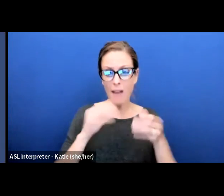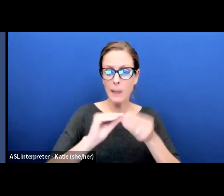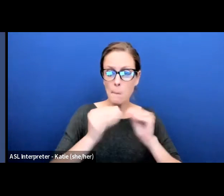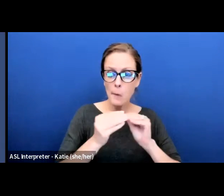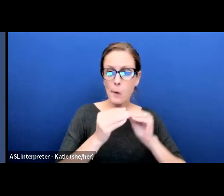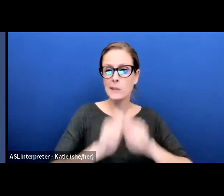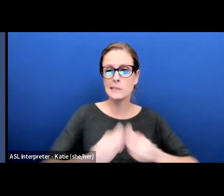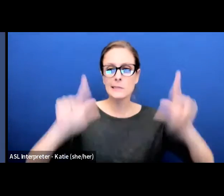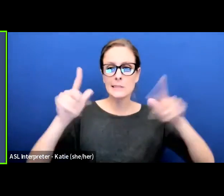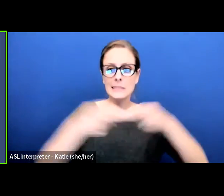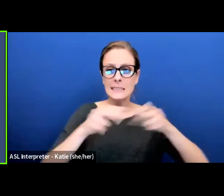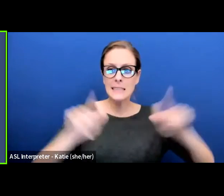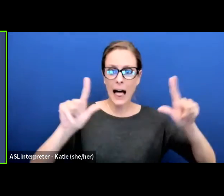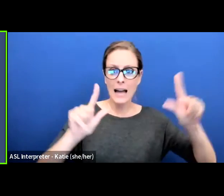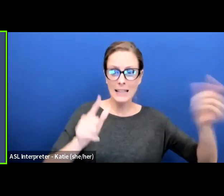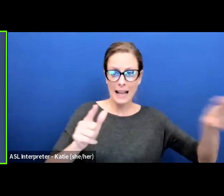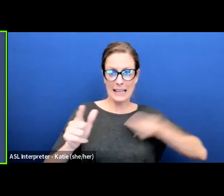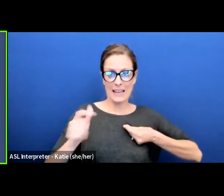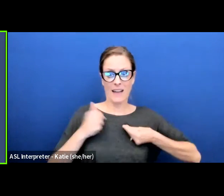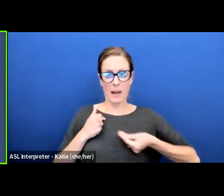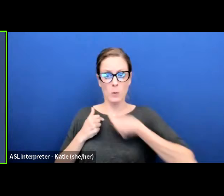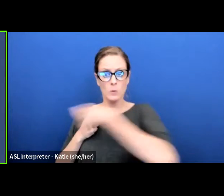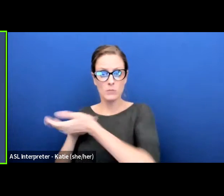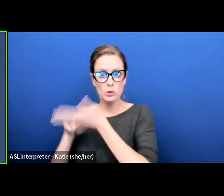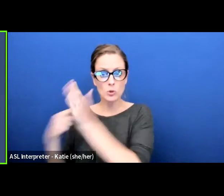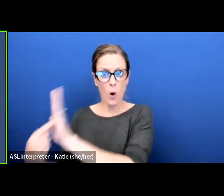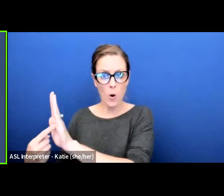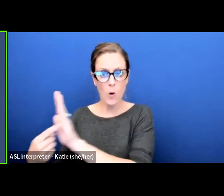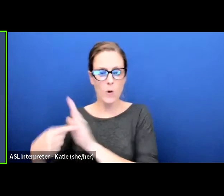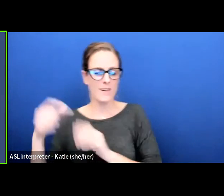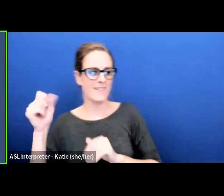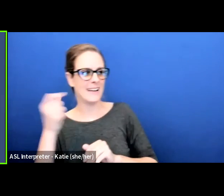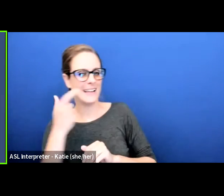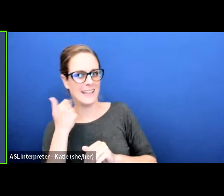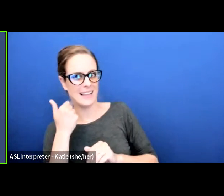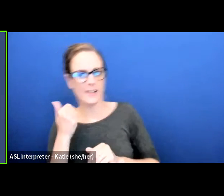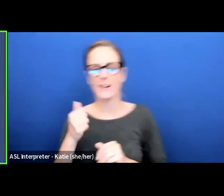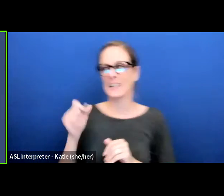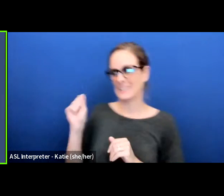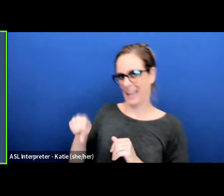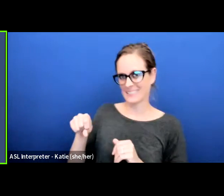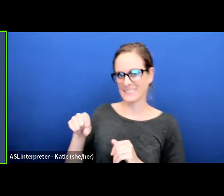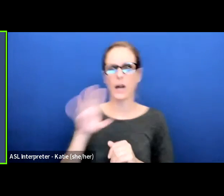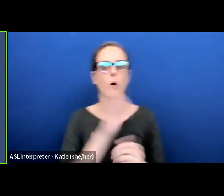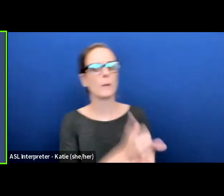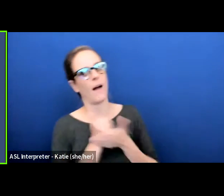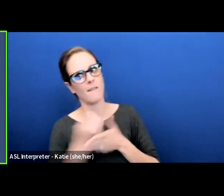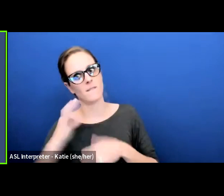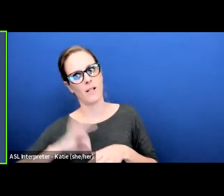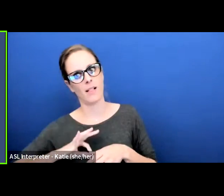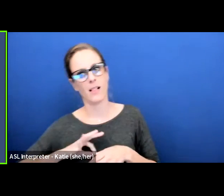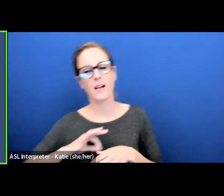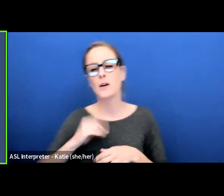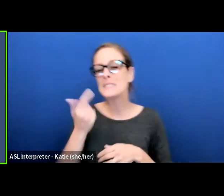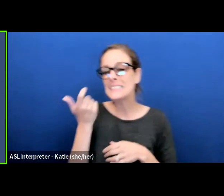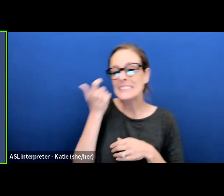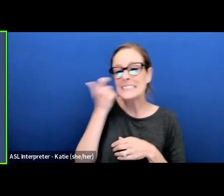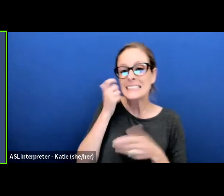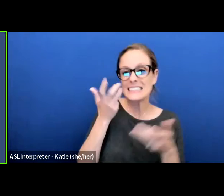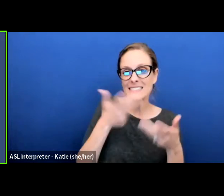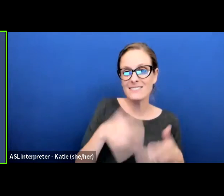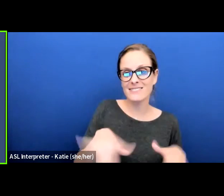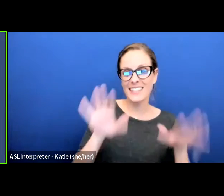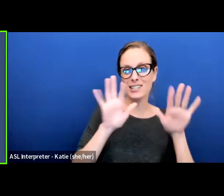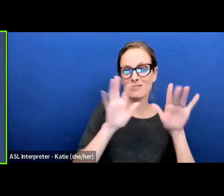share? Yeah, I do. We've only they're kind of hot off the press, and I haven't had a